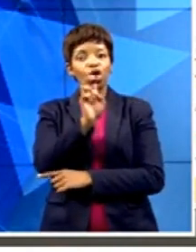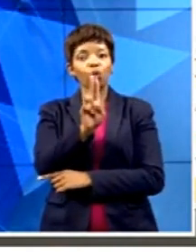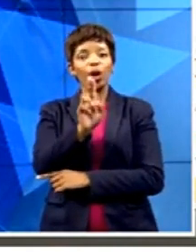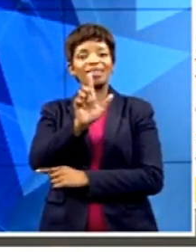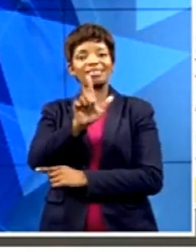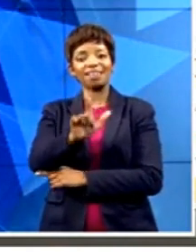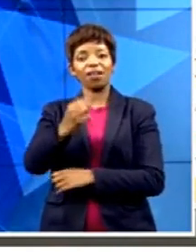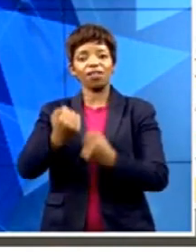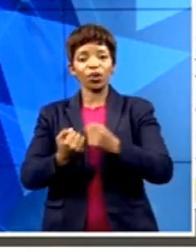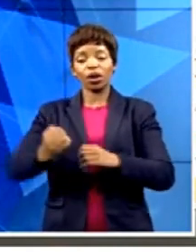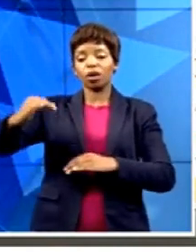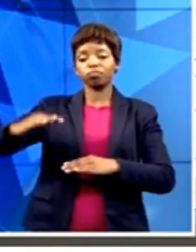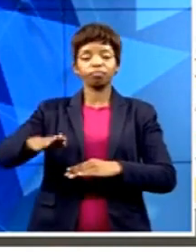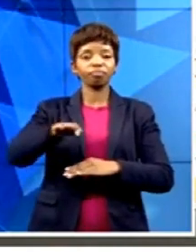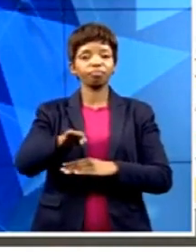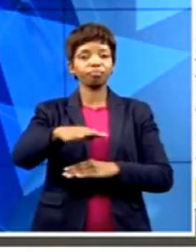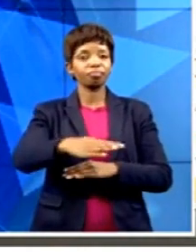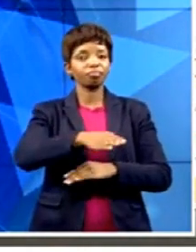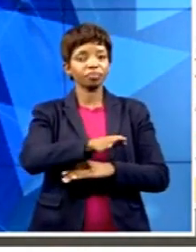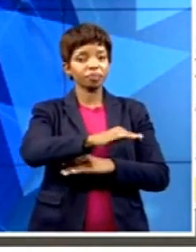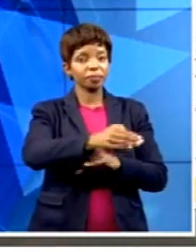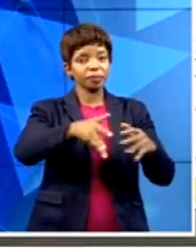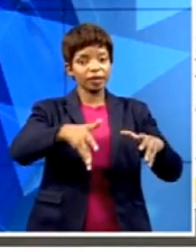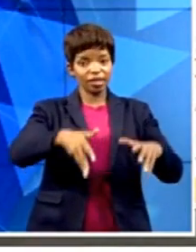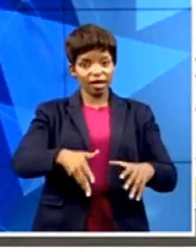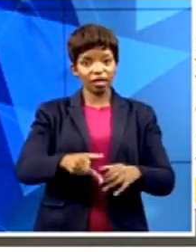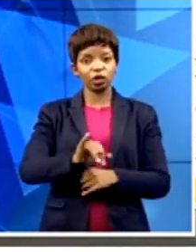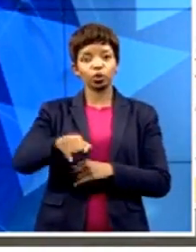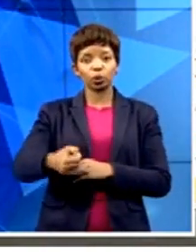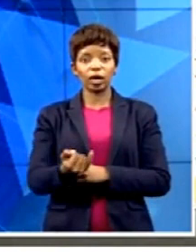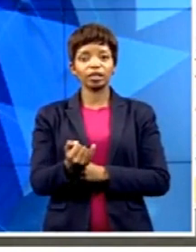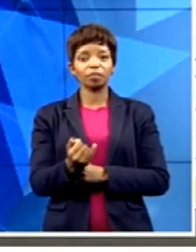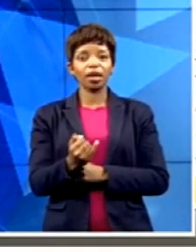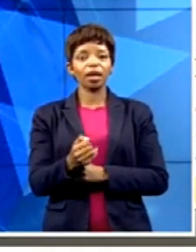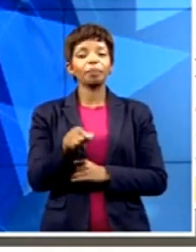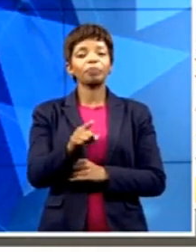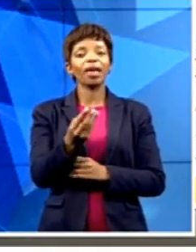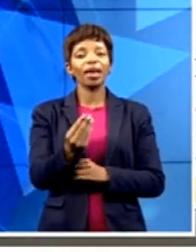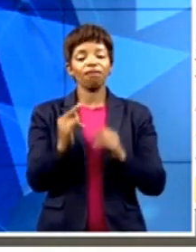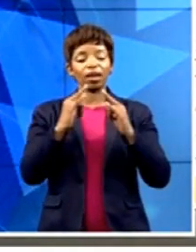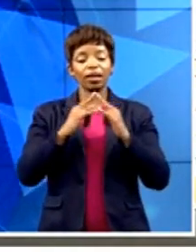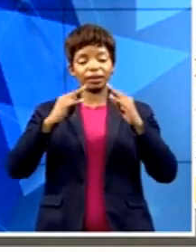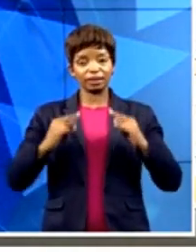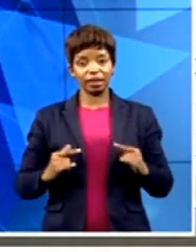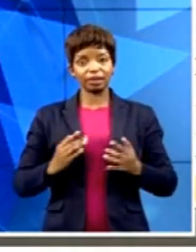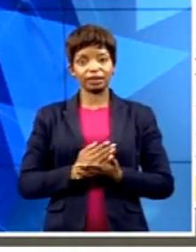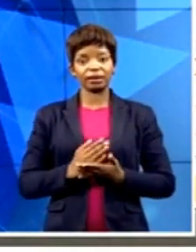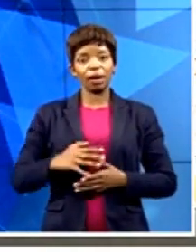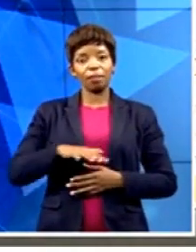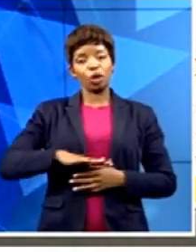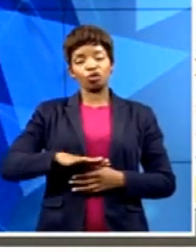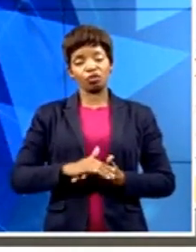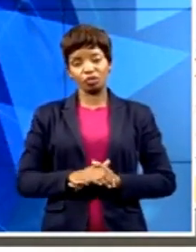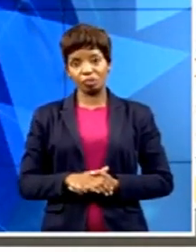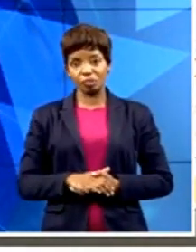that have these mobile tents as well as clinics in some places. So how have people reacted, Hasina,